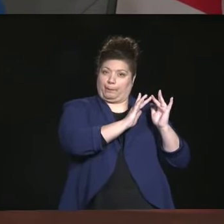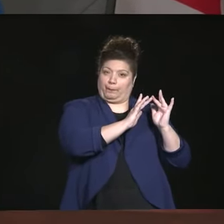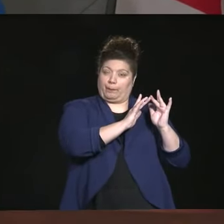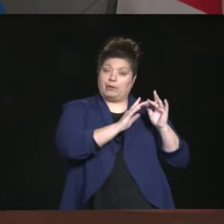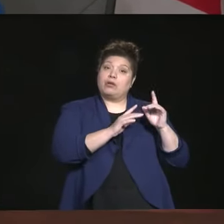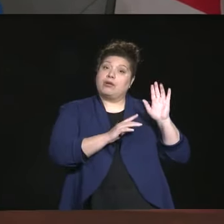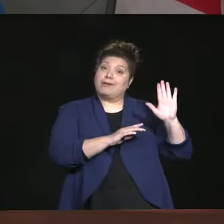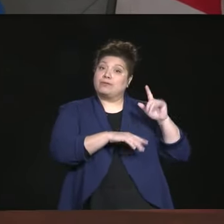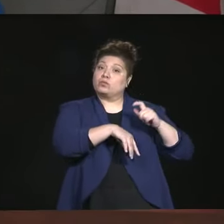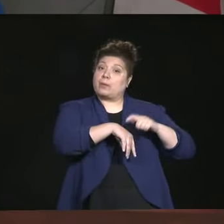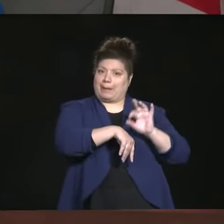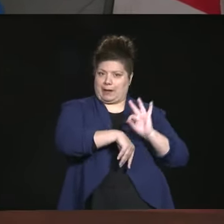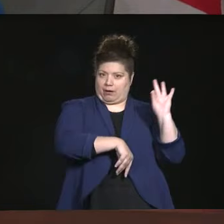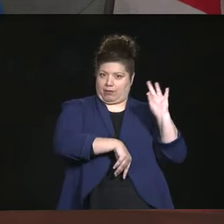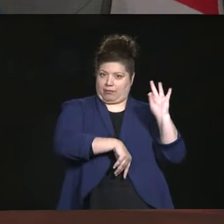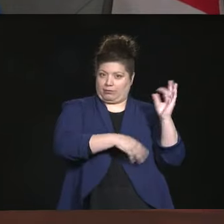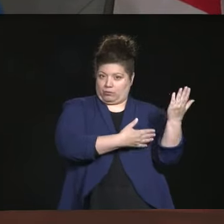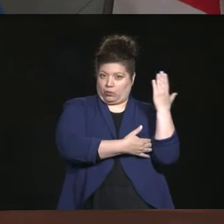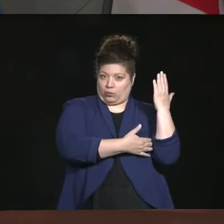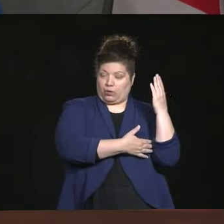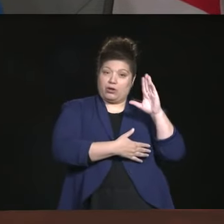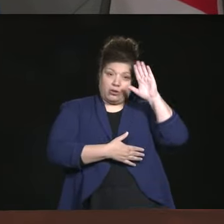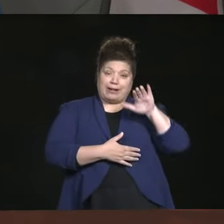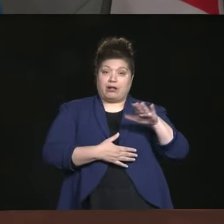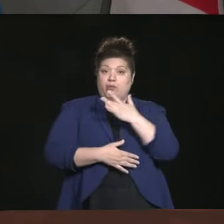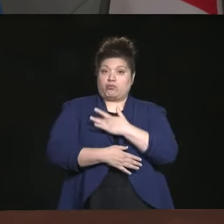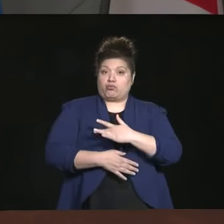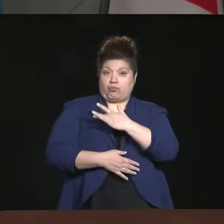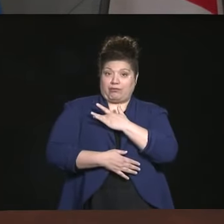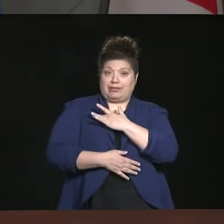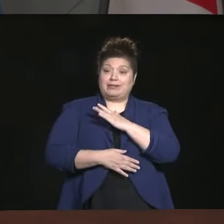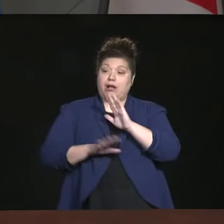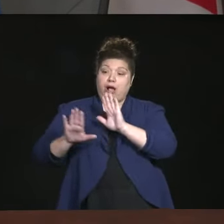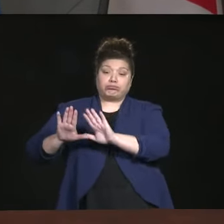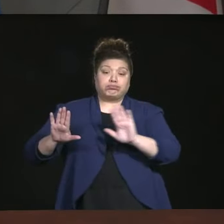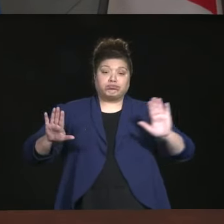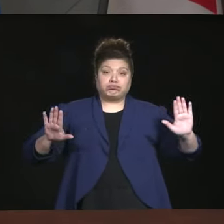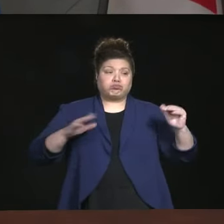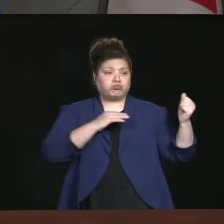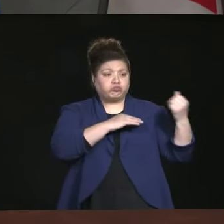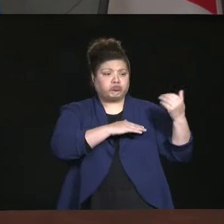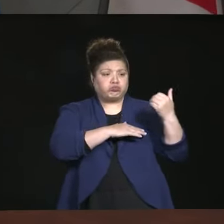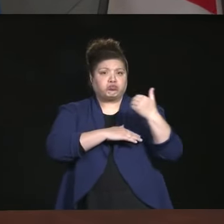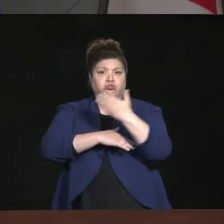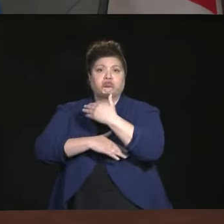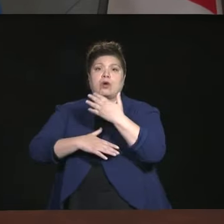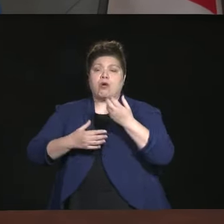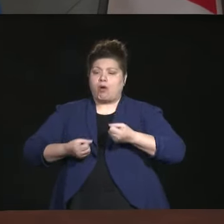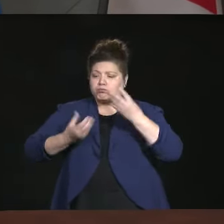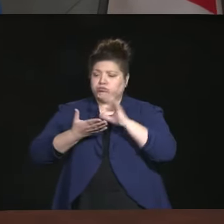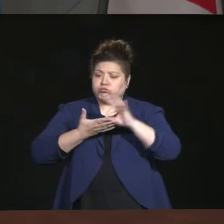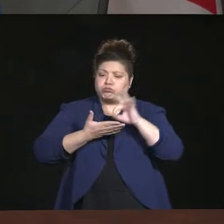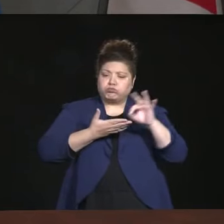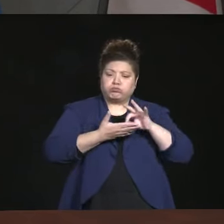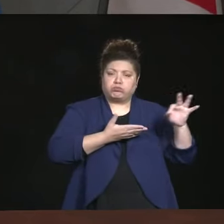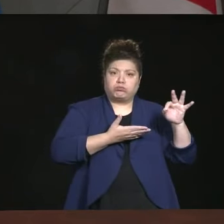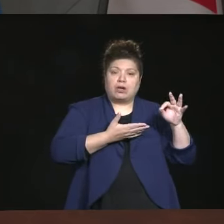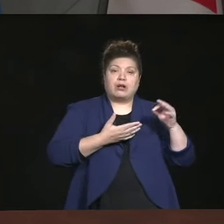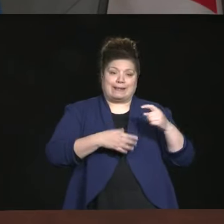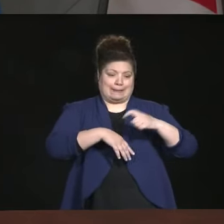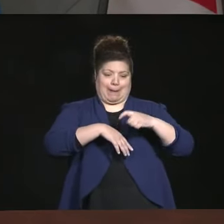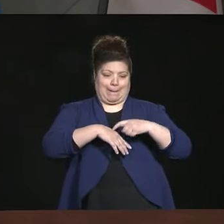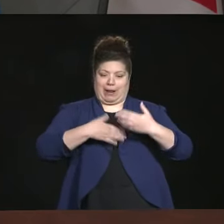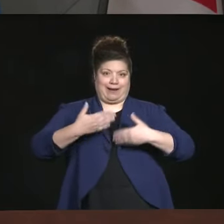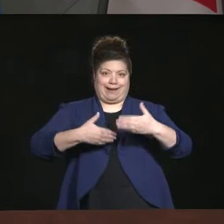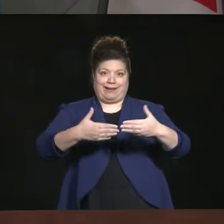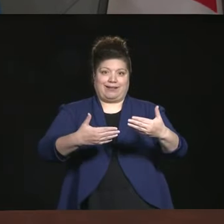as different provinces are announcing different things as we speak. So in Canada, as of 9 a.m. this morning, there were